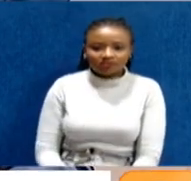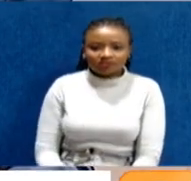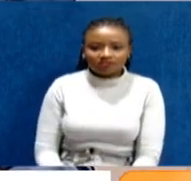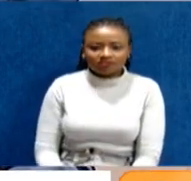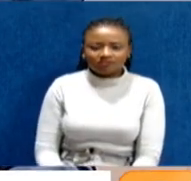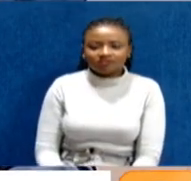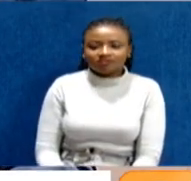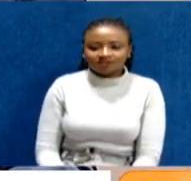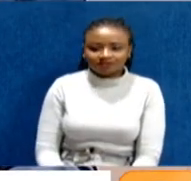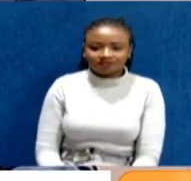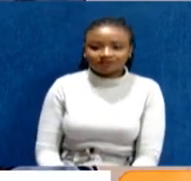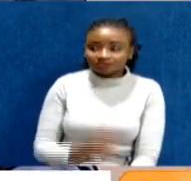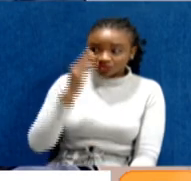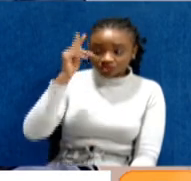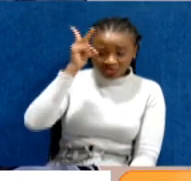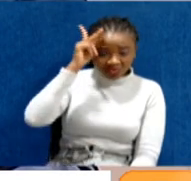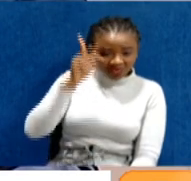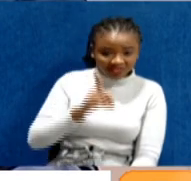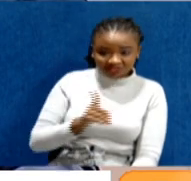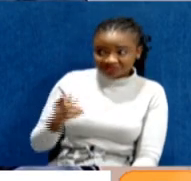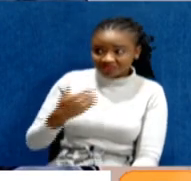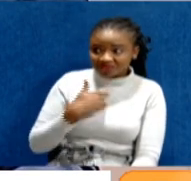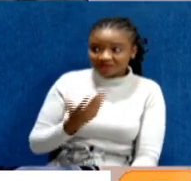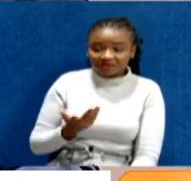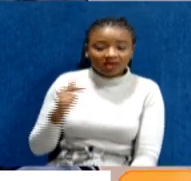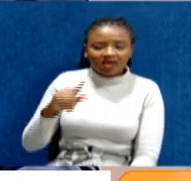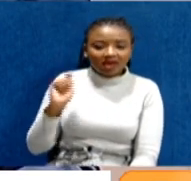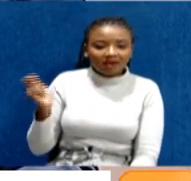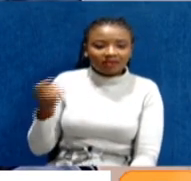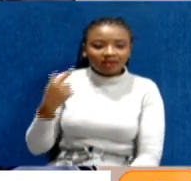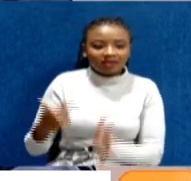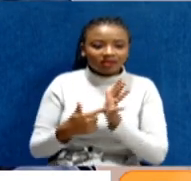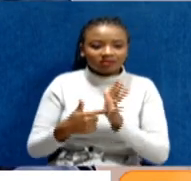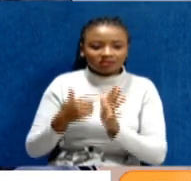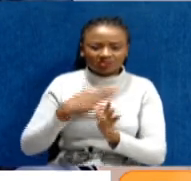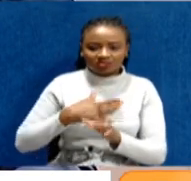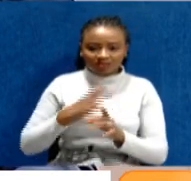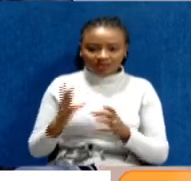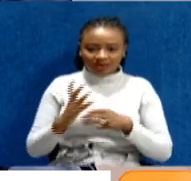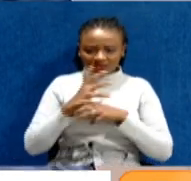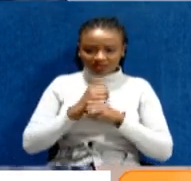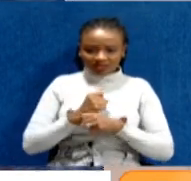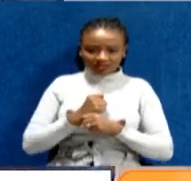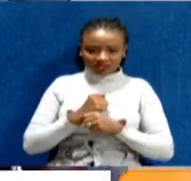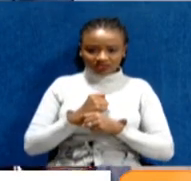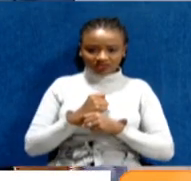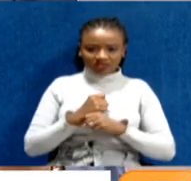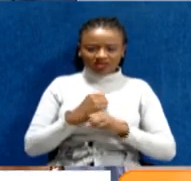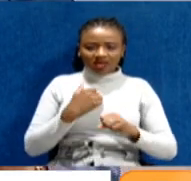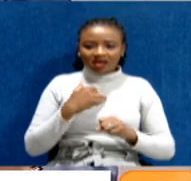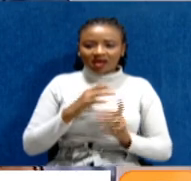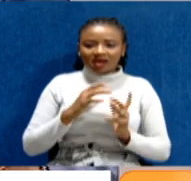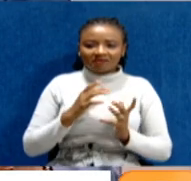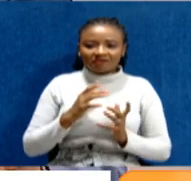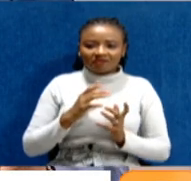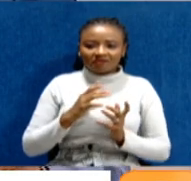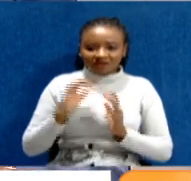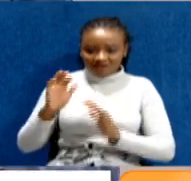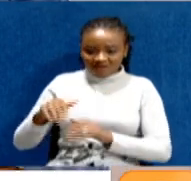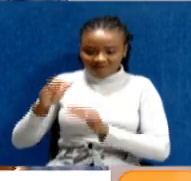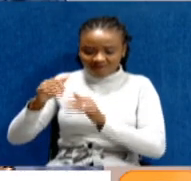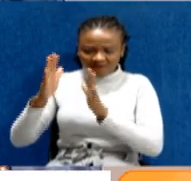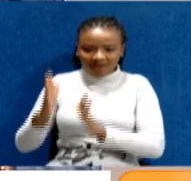it is increasingly becoming available. In fact, in Kenya, I want to say my organization, BioVision Africa Trust, we have a very elaborate farmer communication